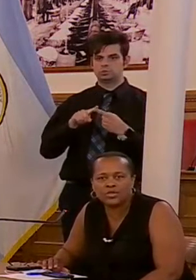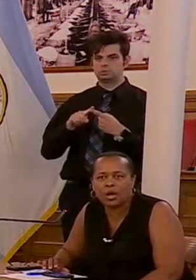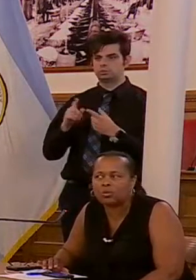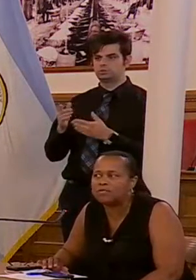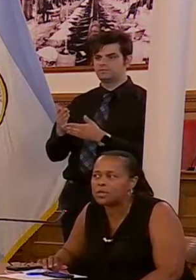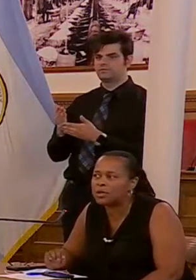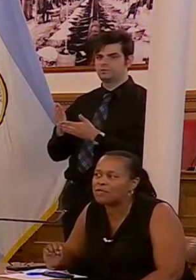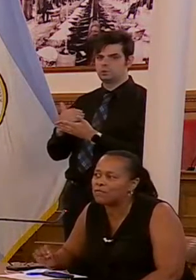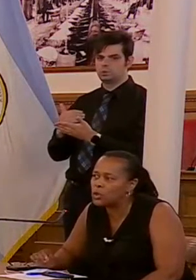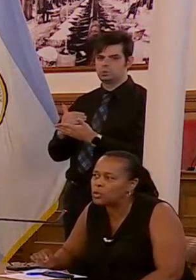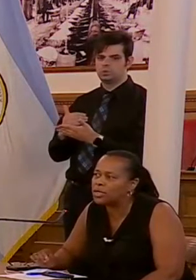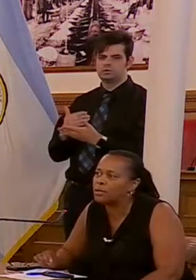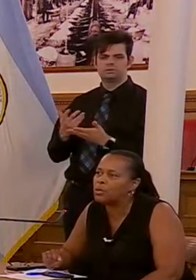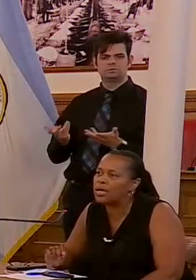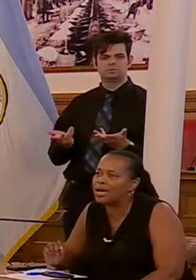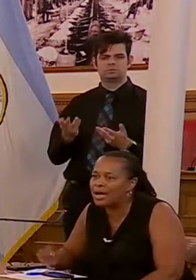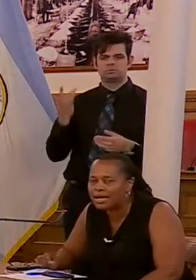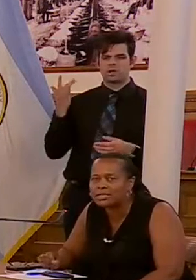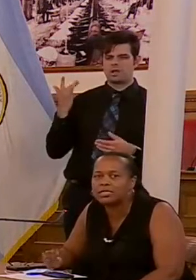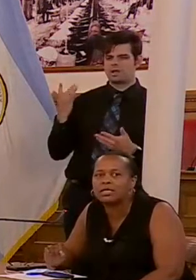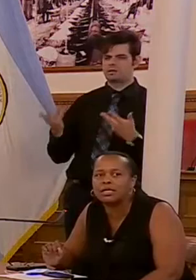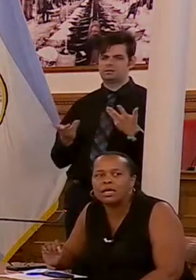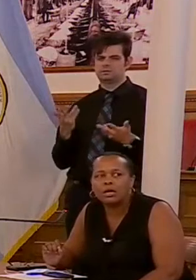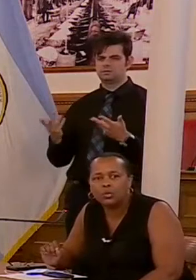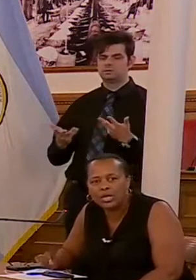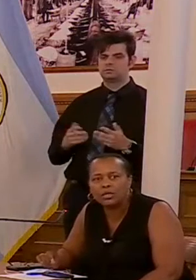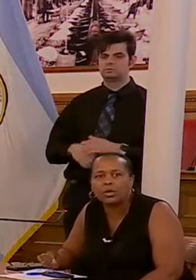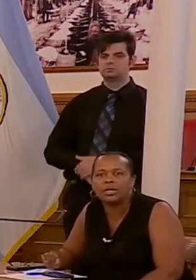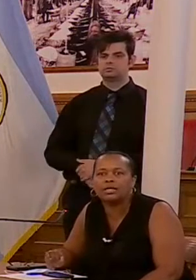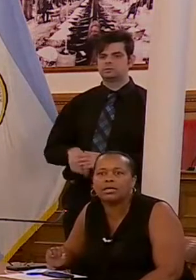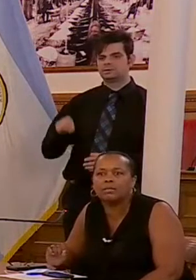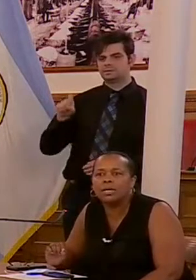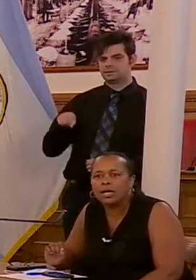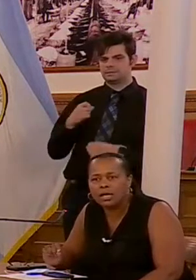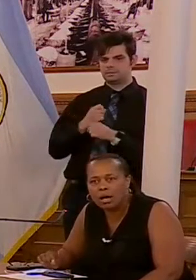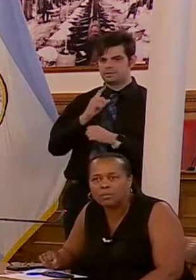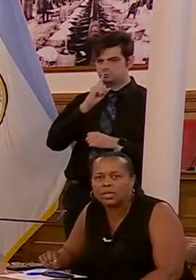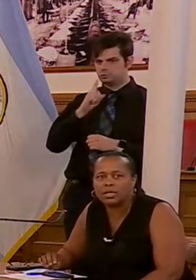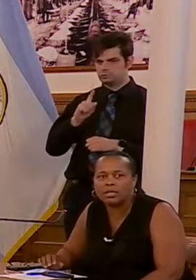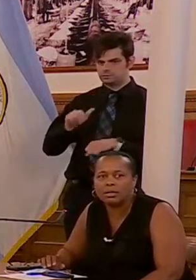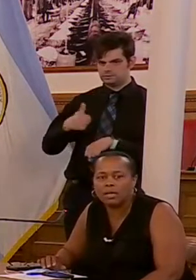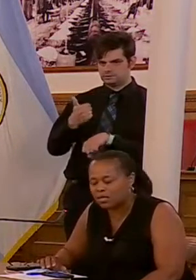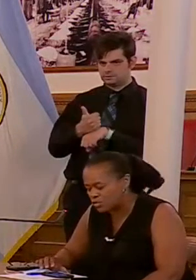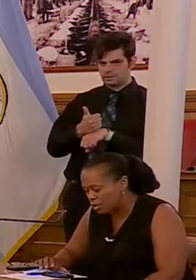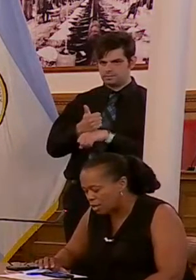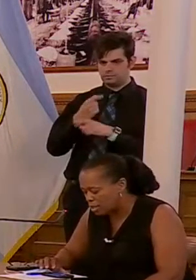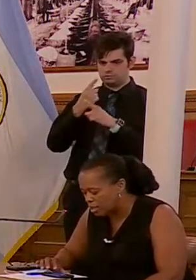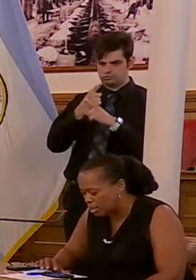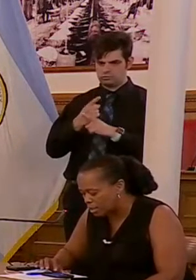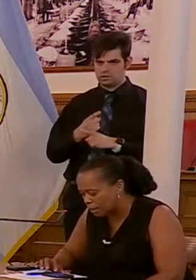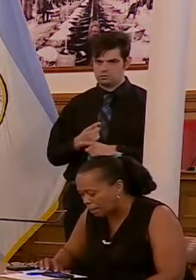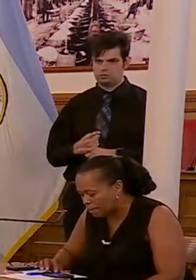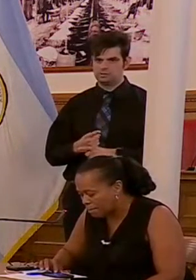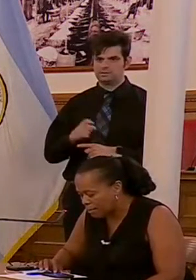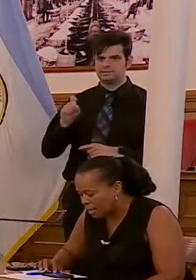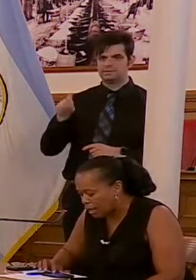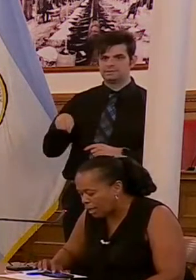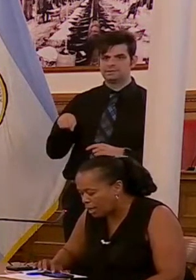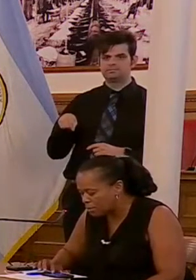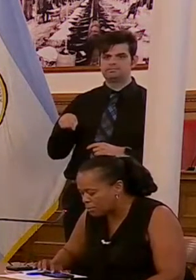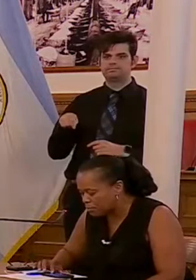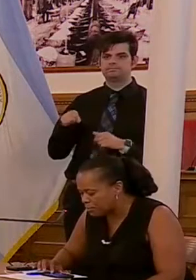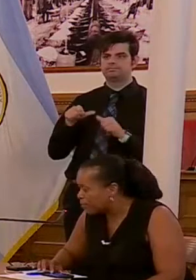worth their salt if they're not fluid and we're not constantly re-looking at them and updating them as needed.